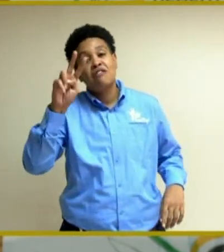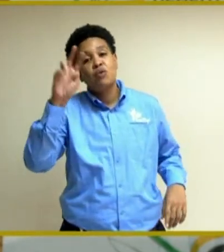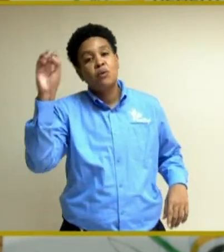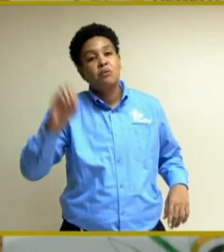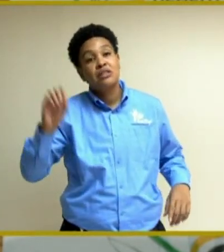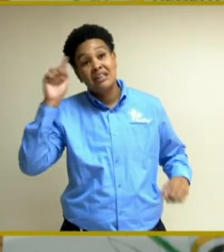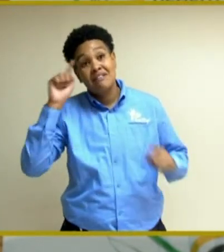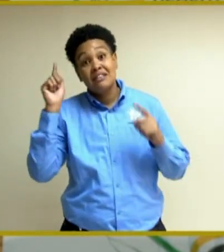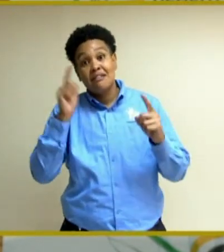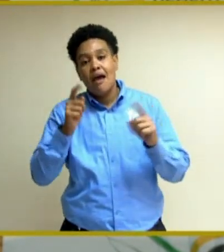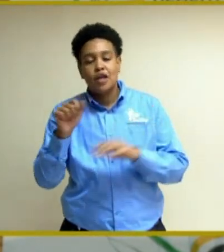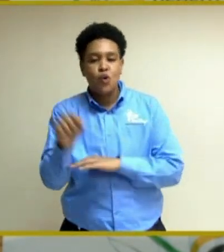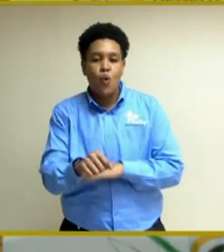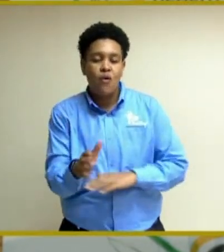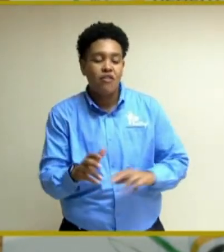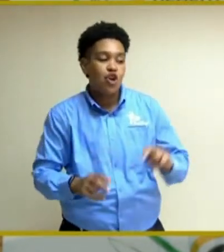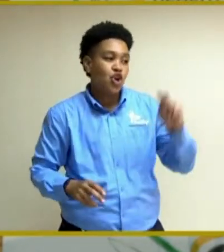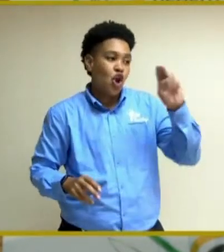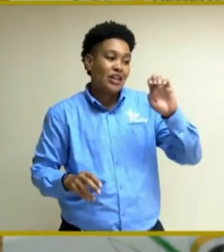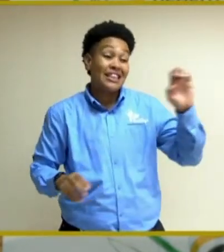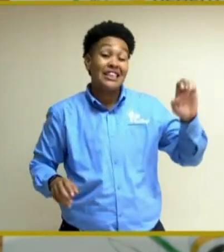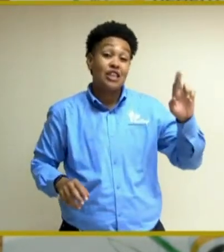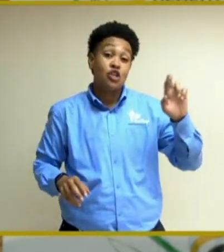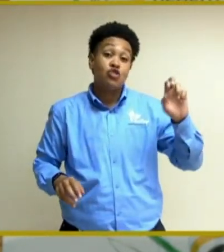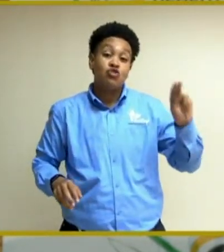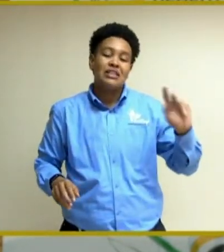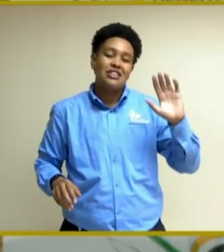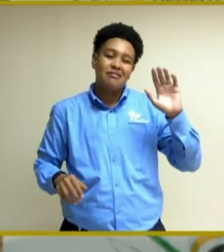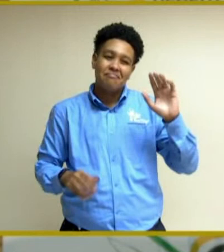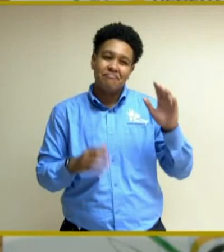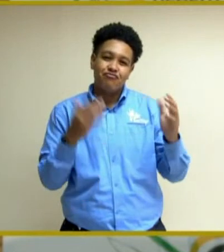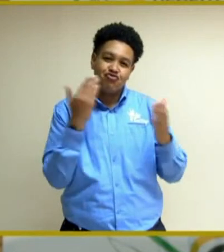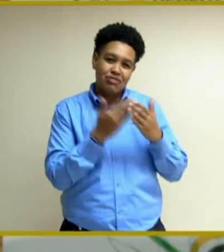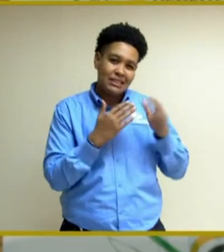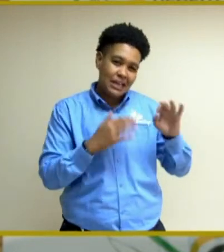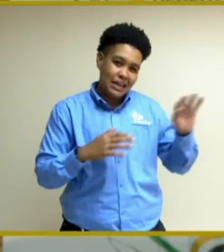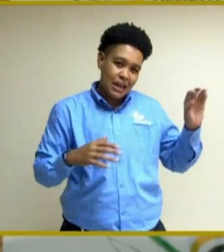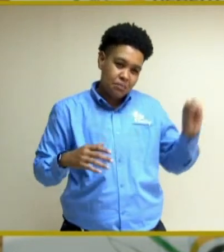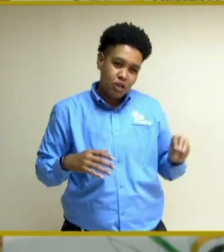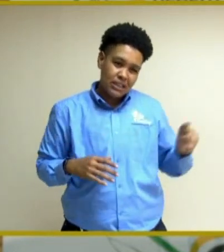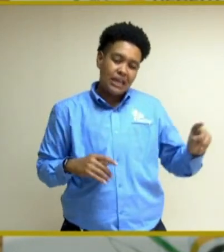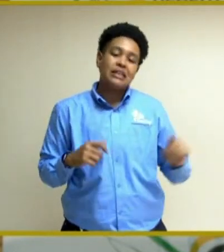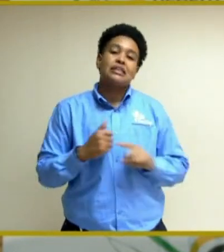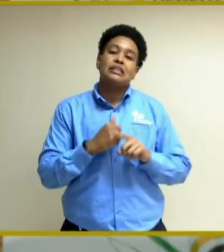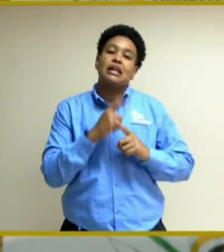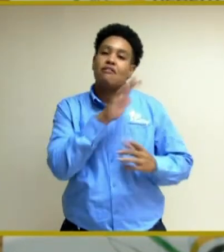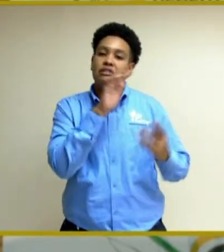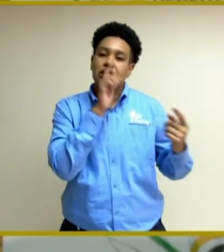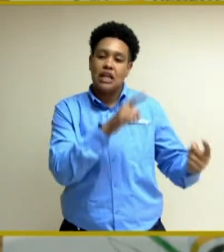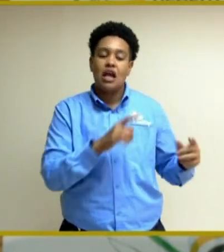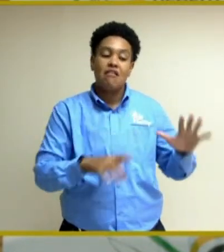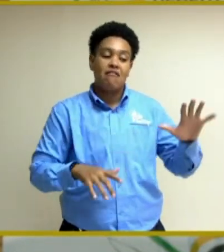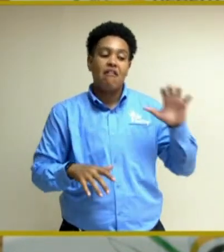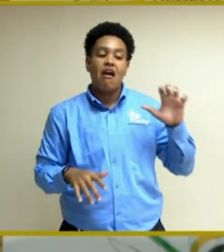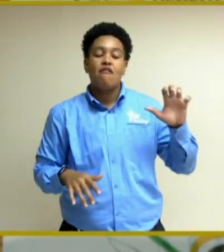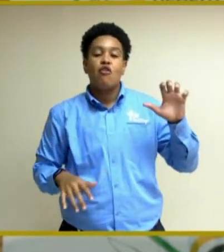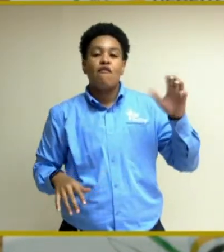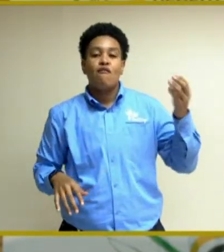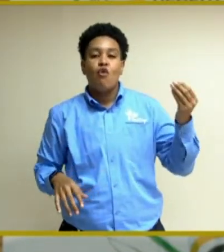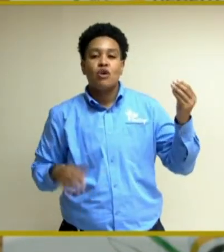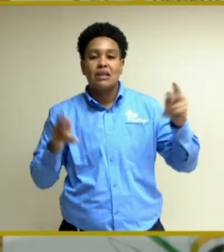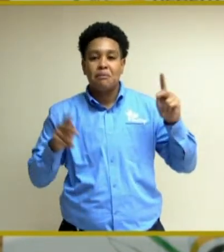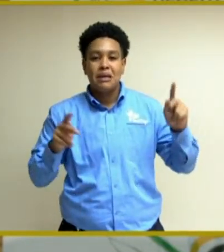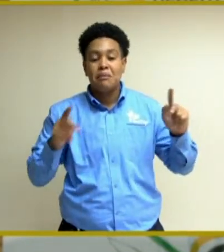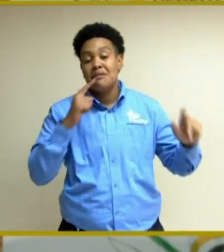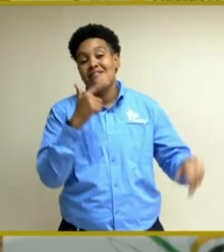152% of target. Northeast region hit 99% of its target, 514